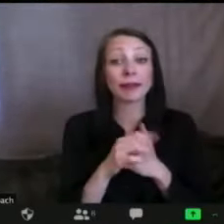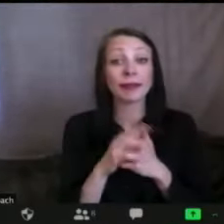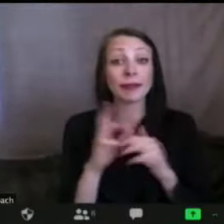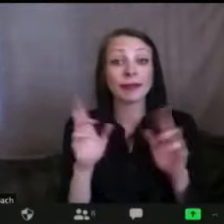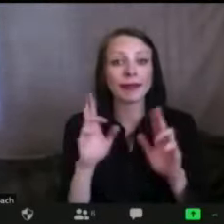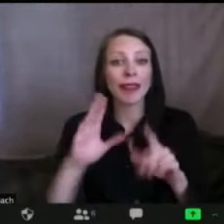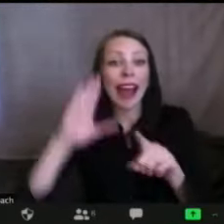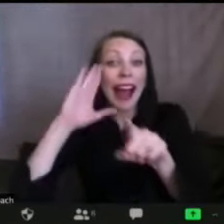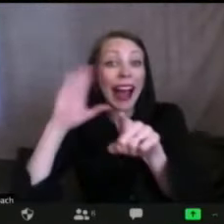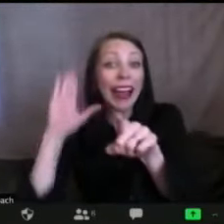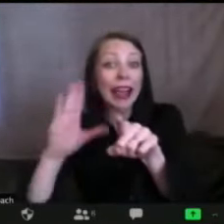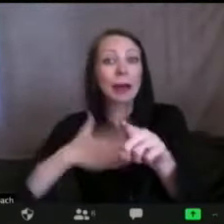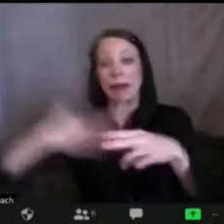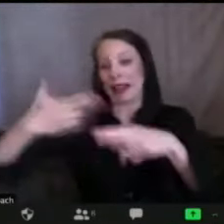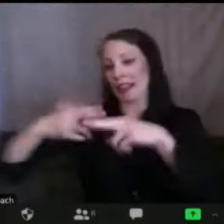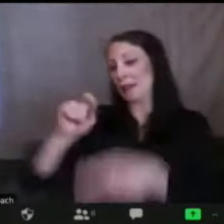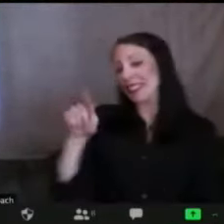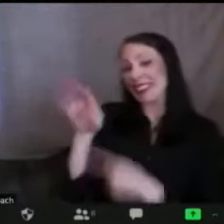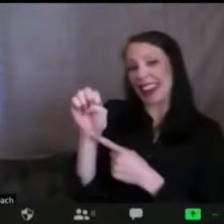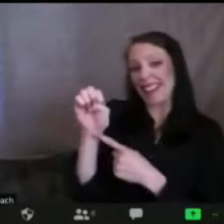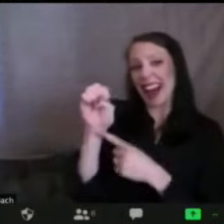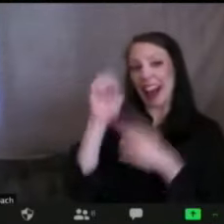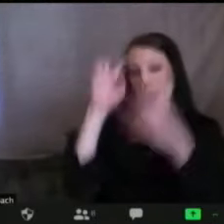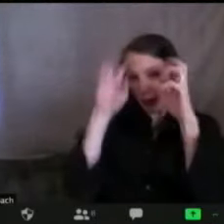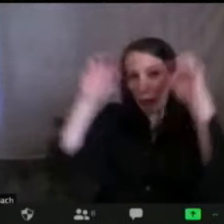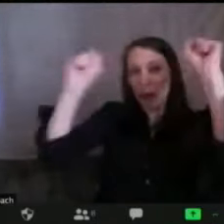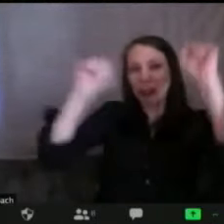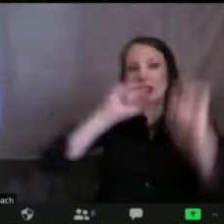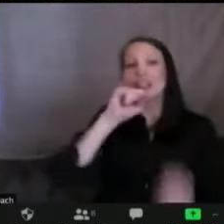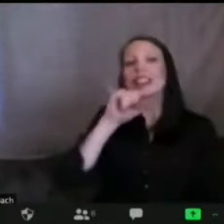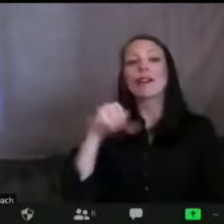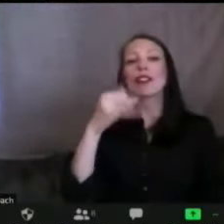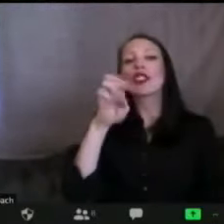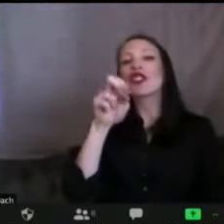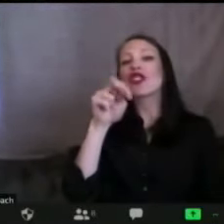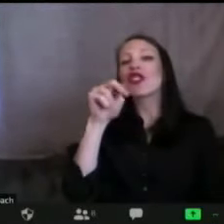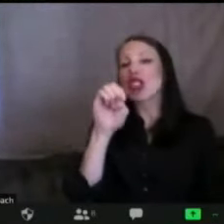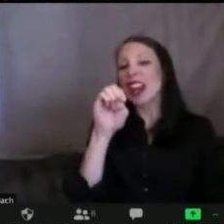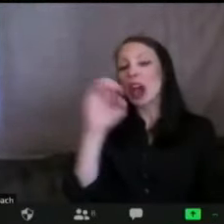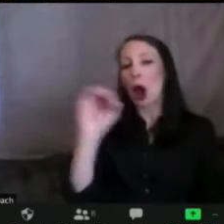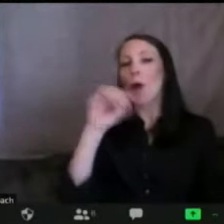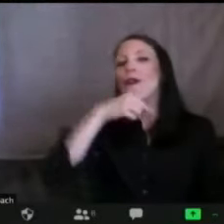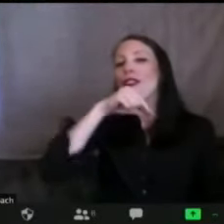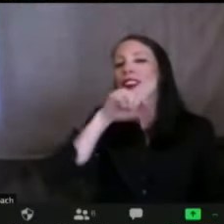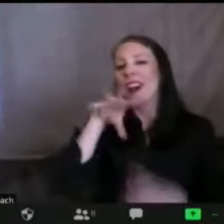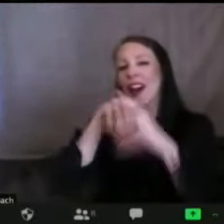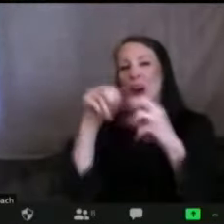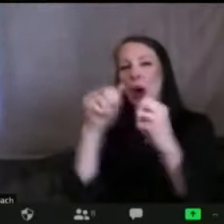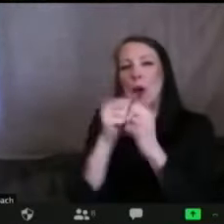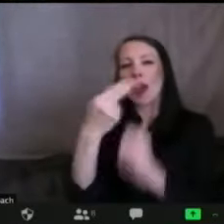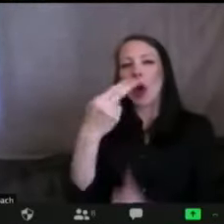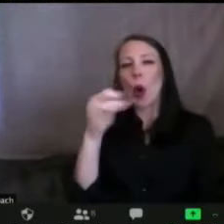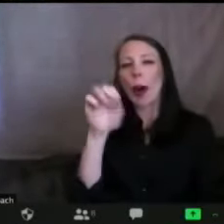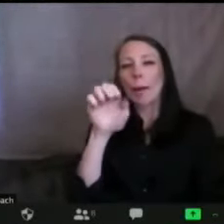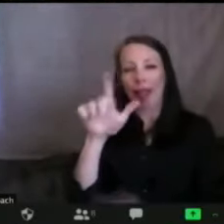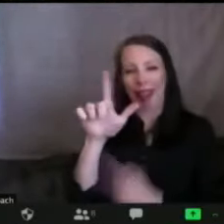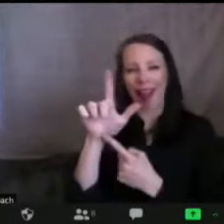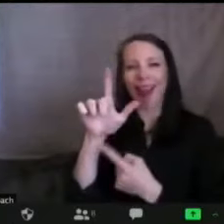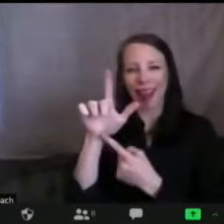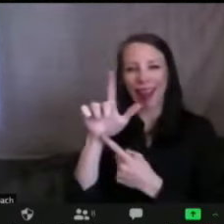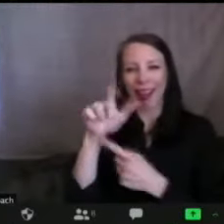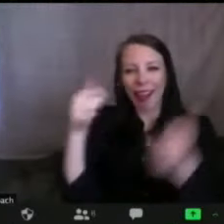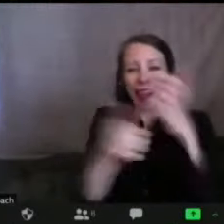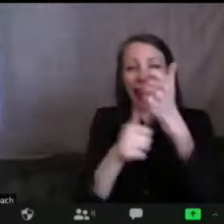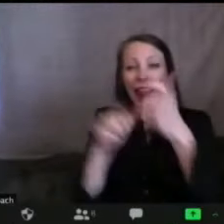Hi, my name is Steve Licken, and I'm president of Jennie-O Turkey Store, part of the Hormel Foods family of companies. I'm joined today by